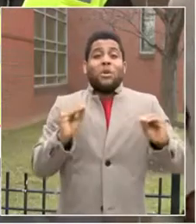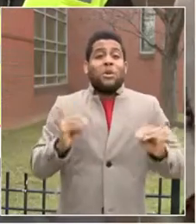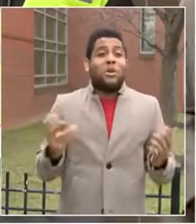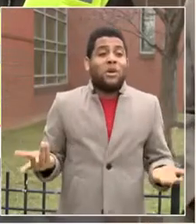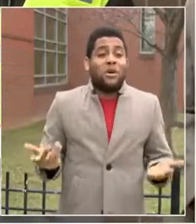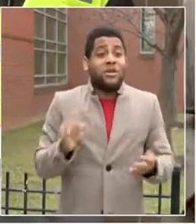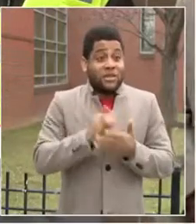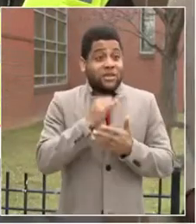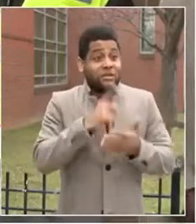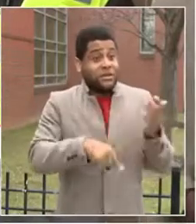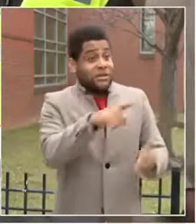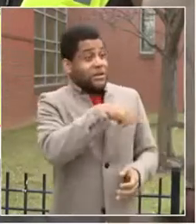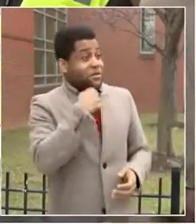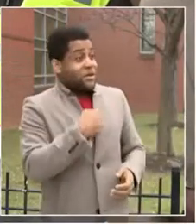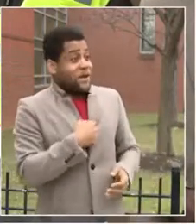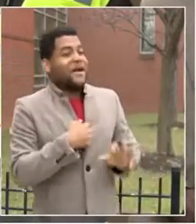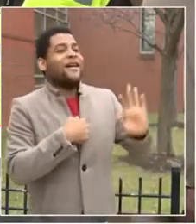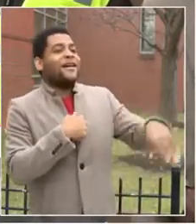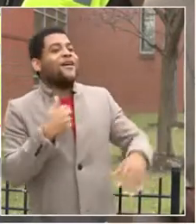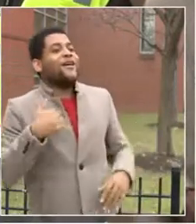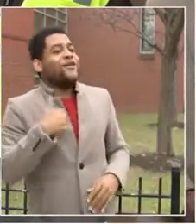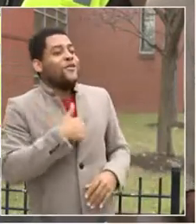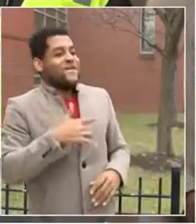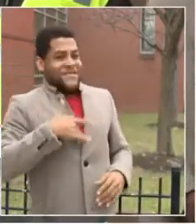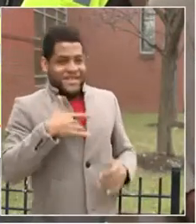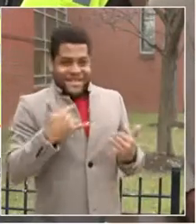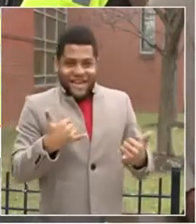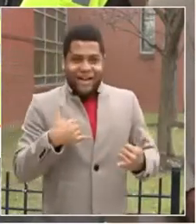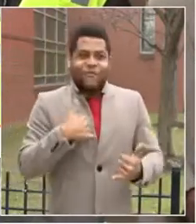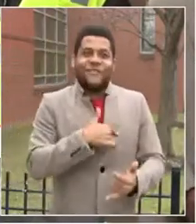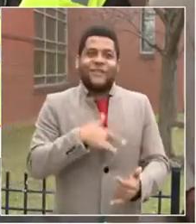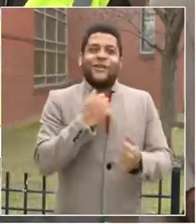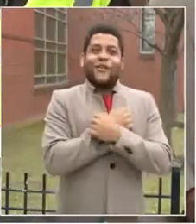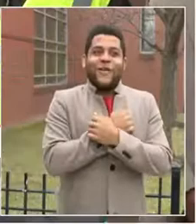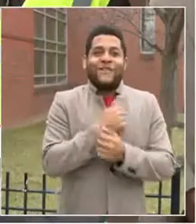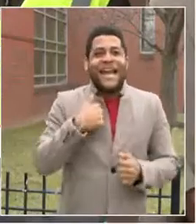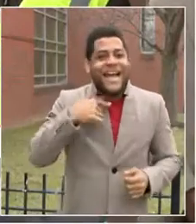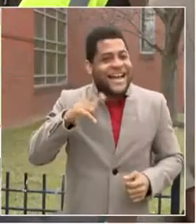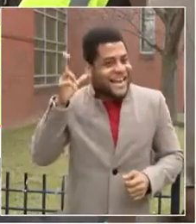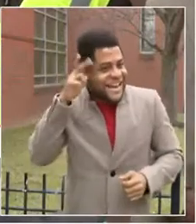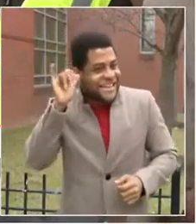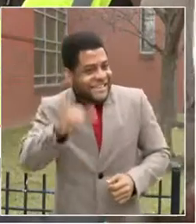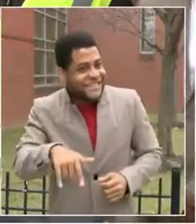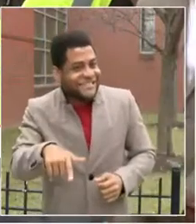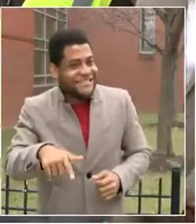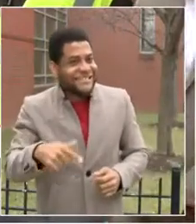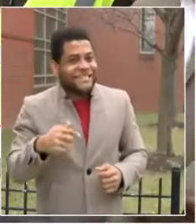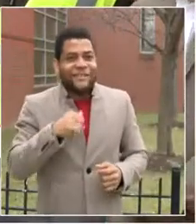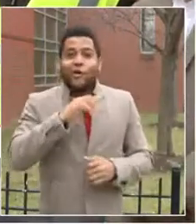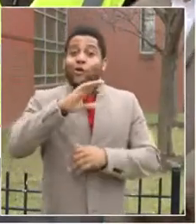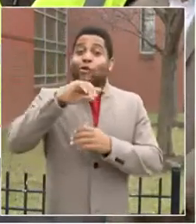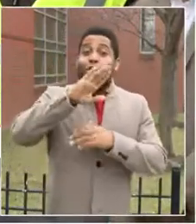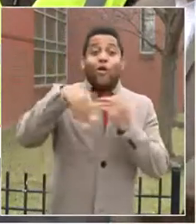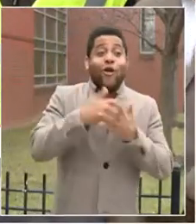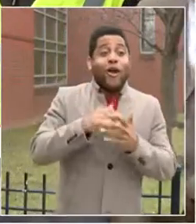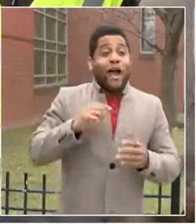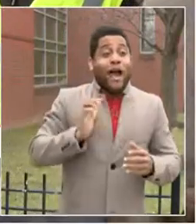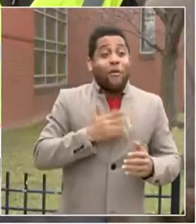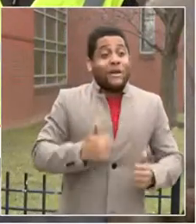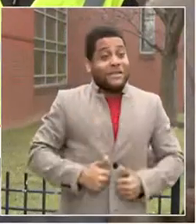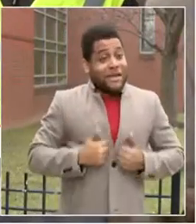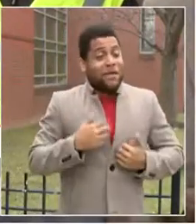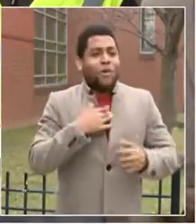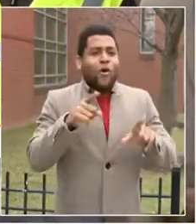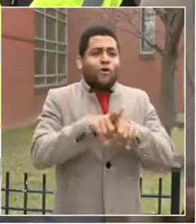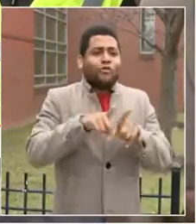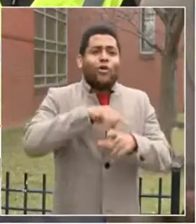feeling the love now. I've heard that. So this is not only to our residents. This is to the incredible men and